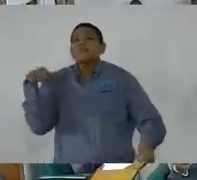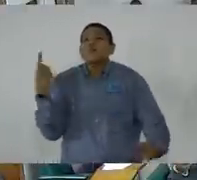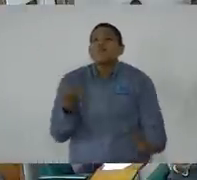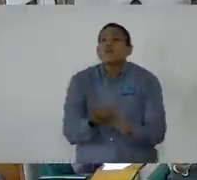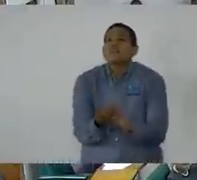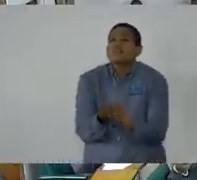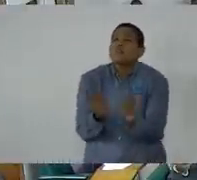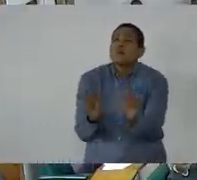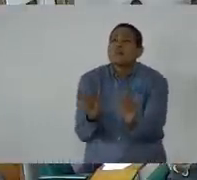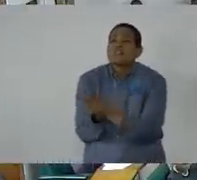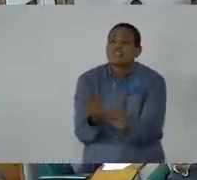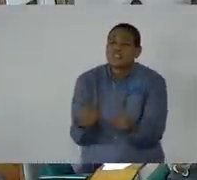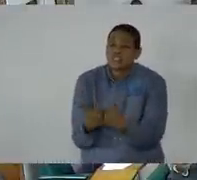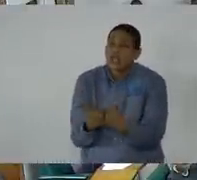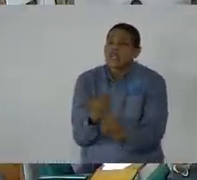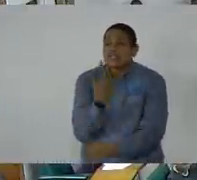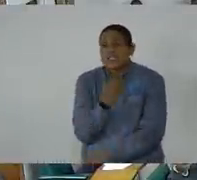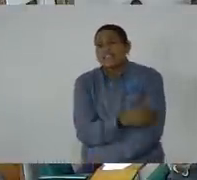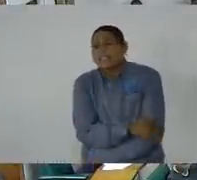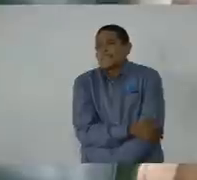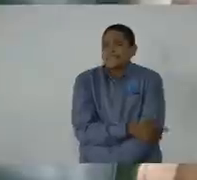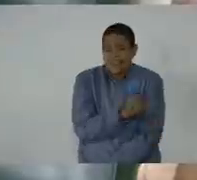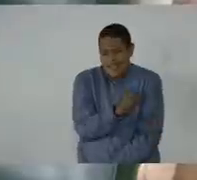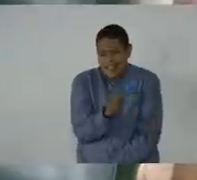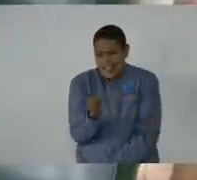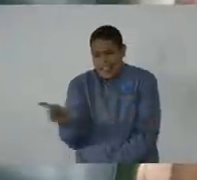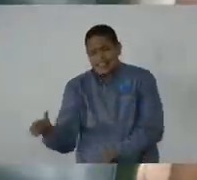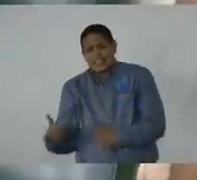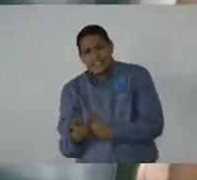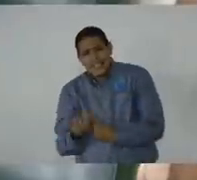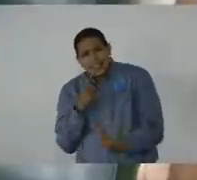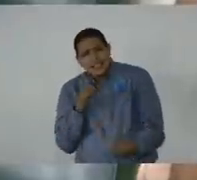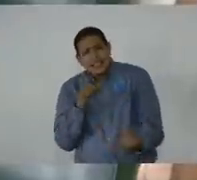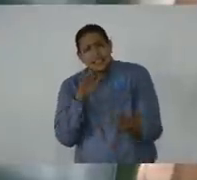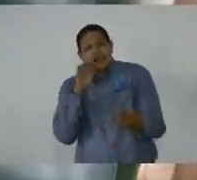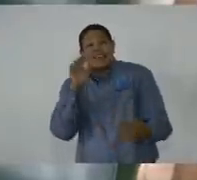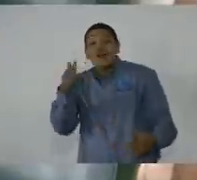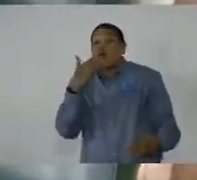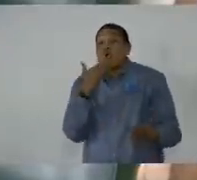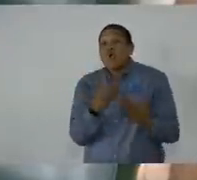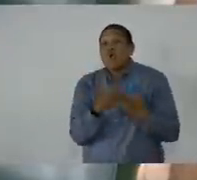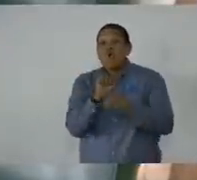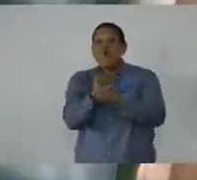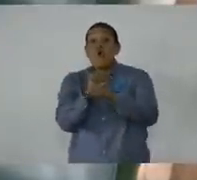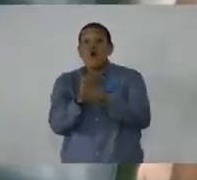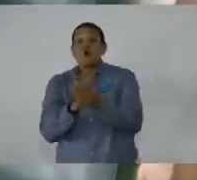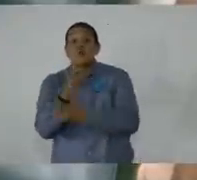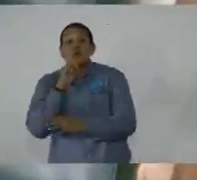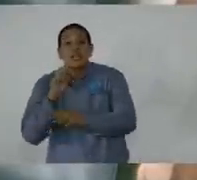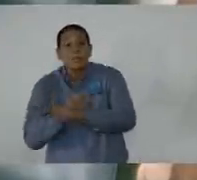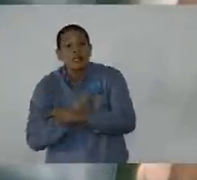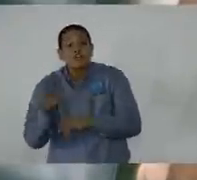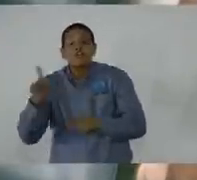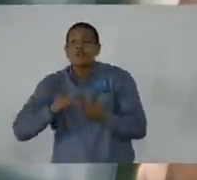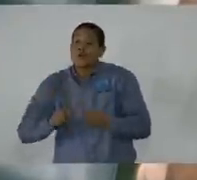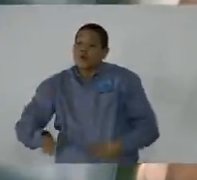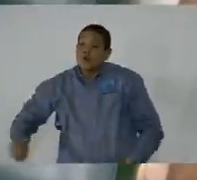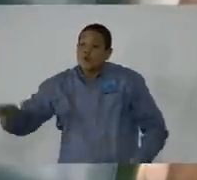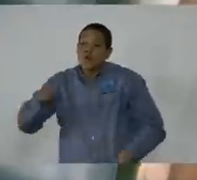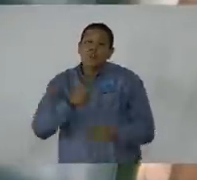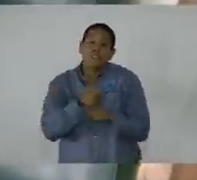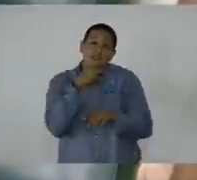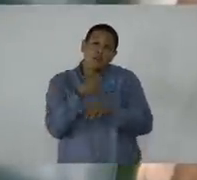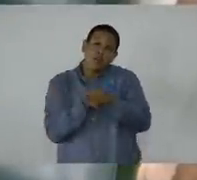able to manage the challenges faced due to good work of the ministry and those who have